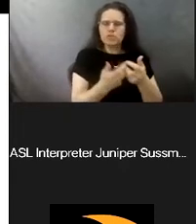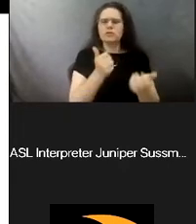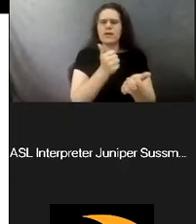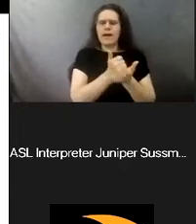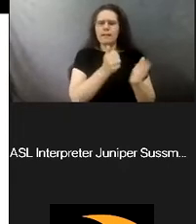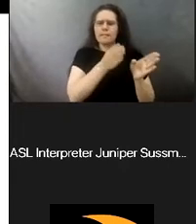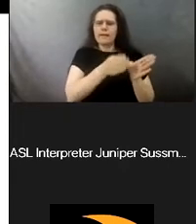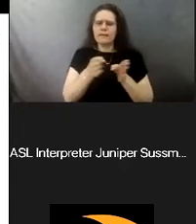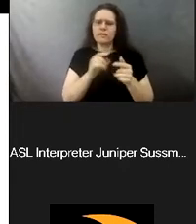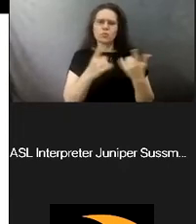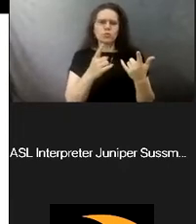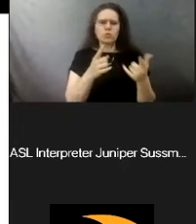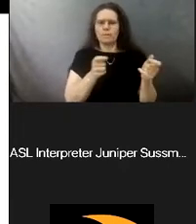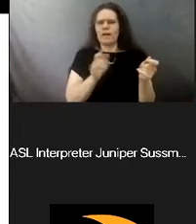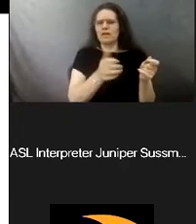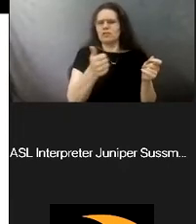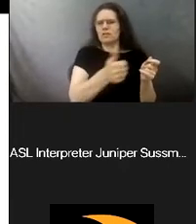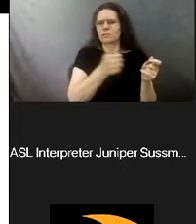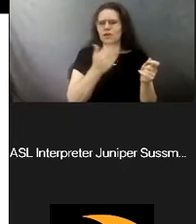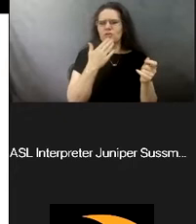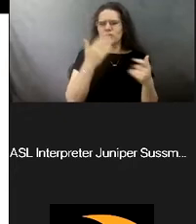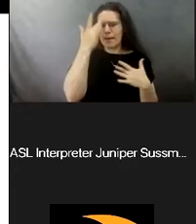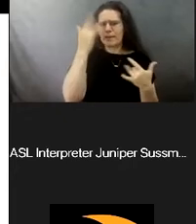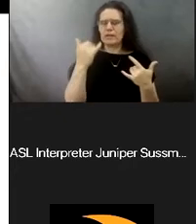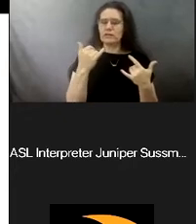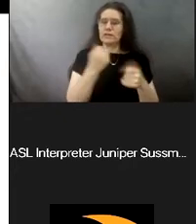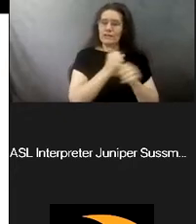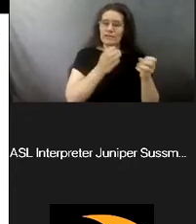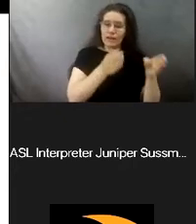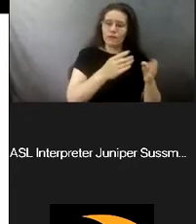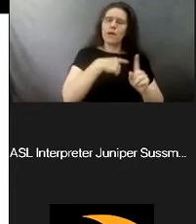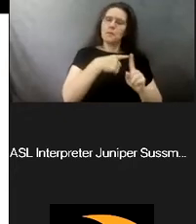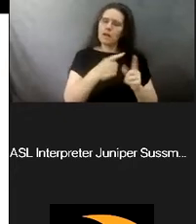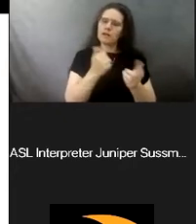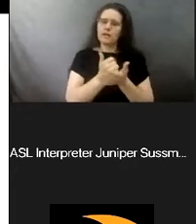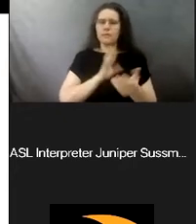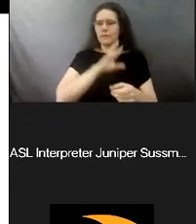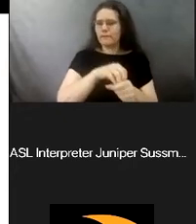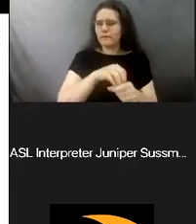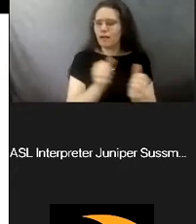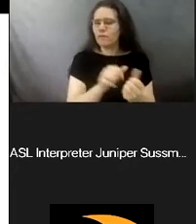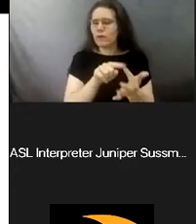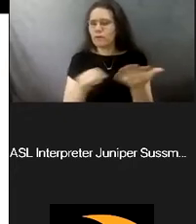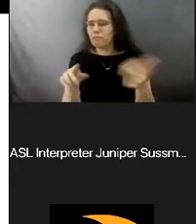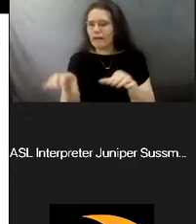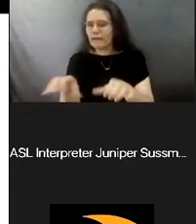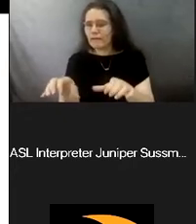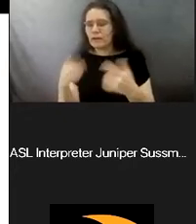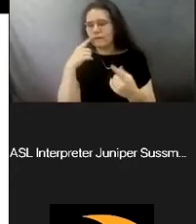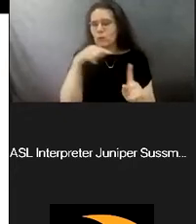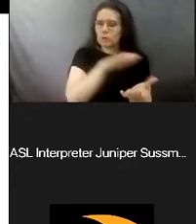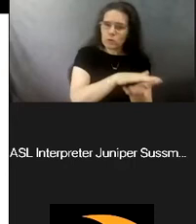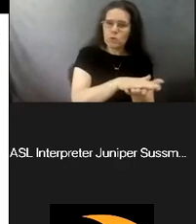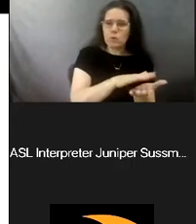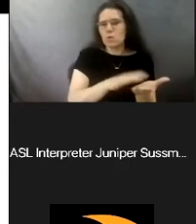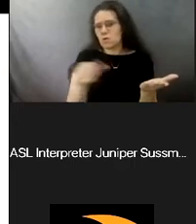also be fully actively participating in whatever's going on, and in this case, in school. So some of the common challenges that are